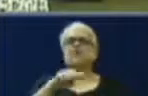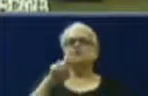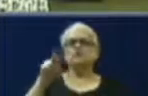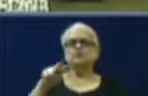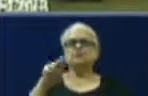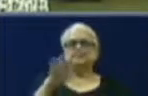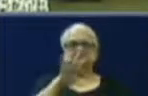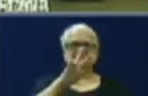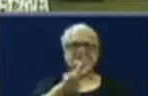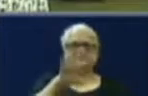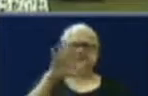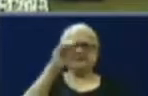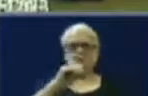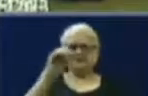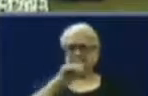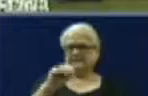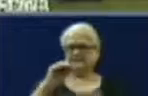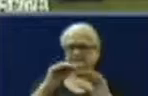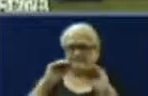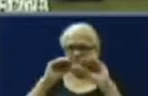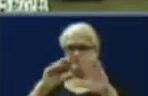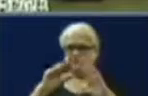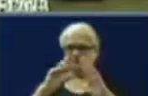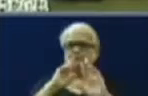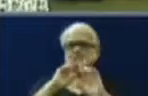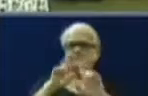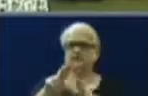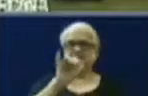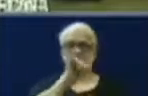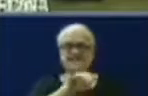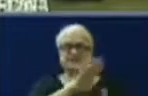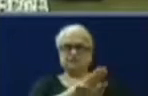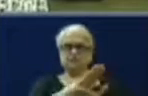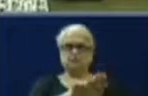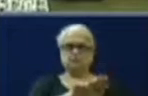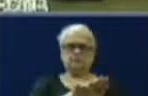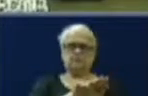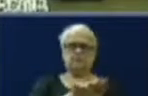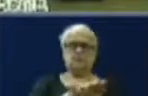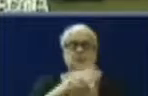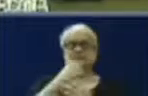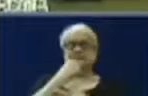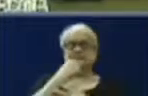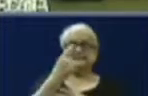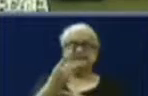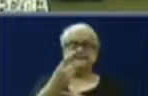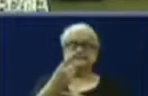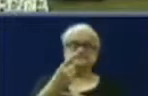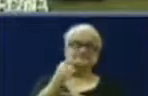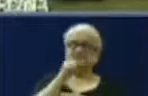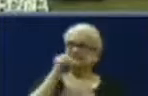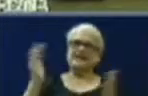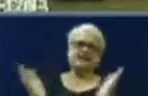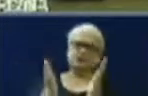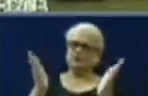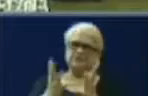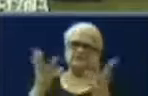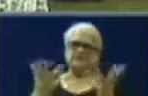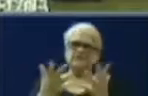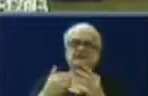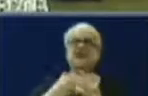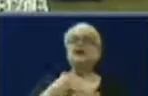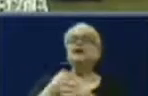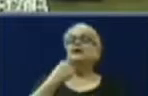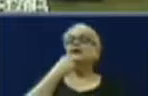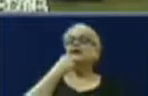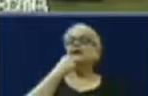over 75%. And what they had to share was incredibly disconcerting. I won't read the survey to you, but I do feel it important to share some